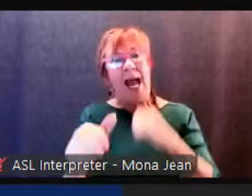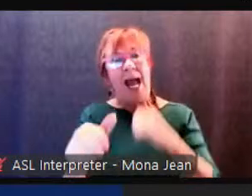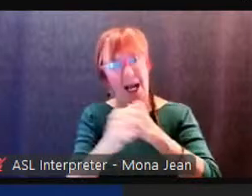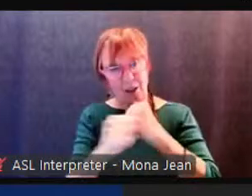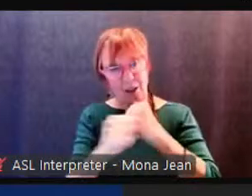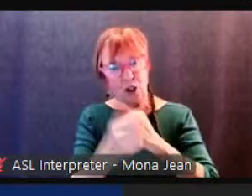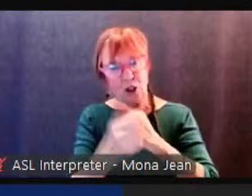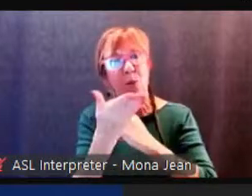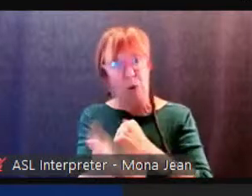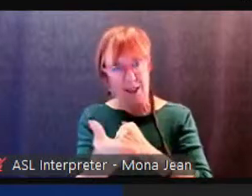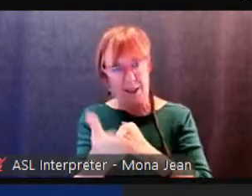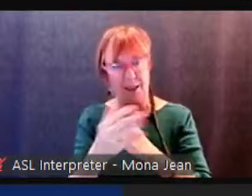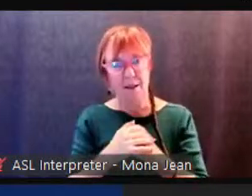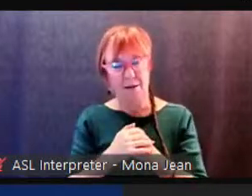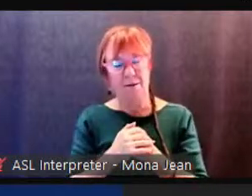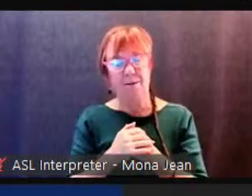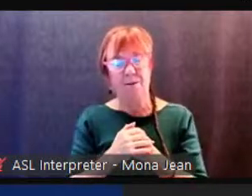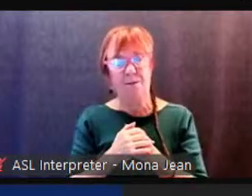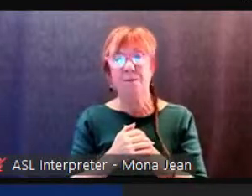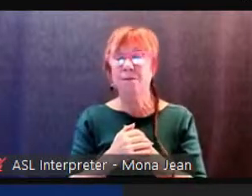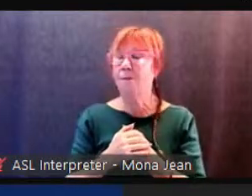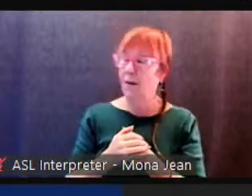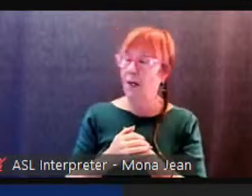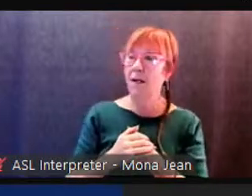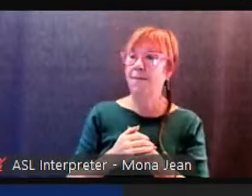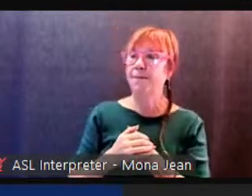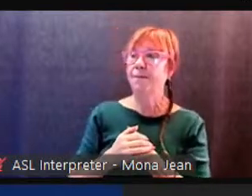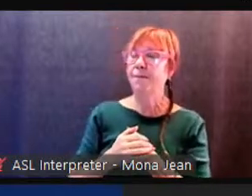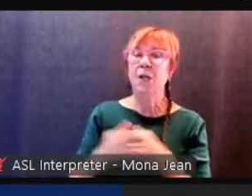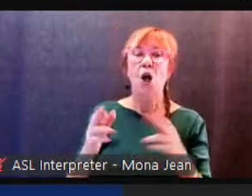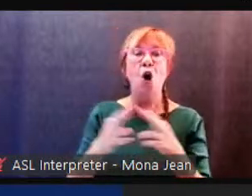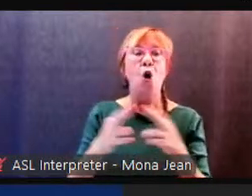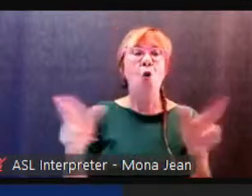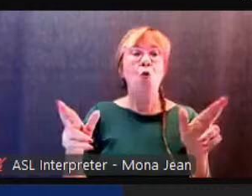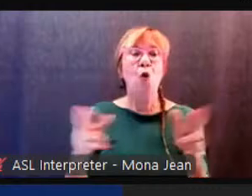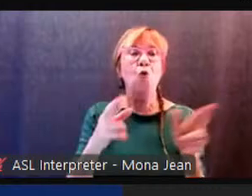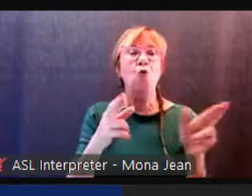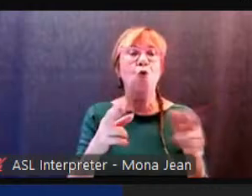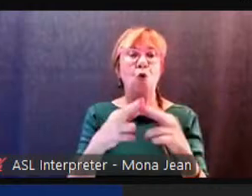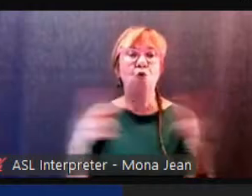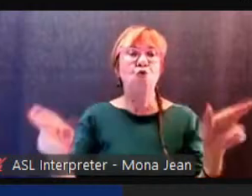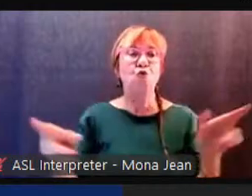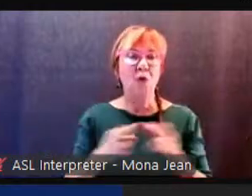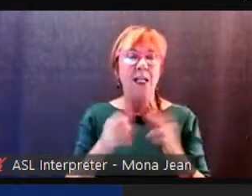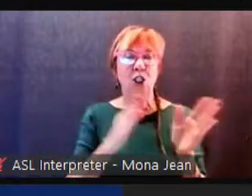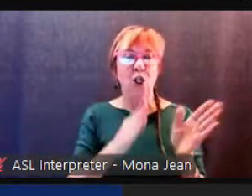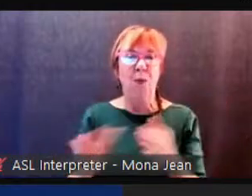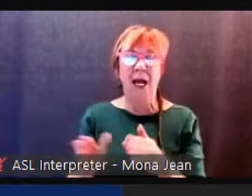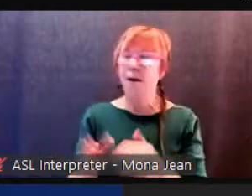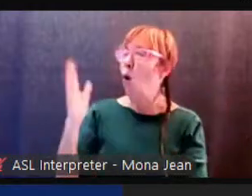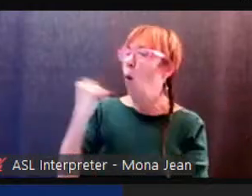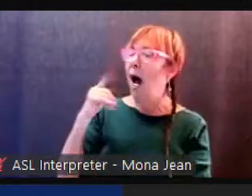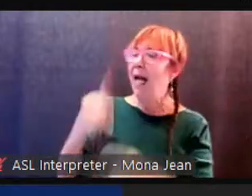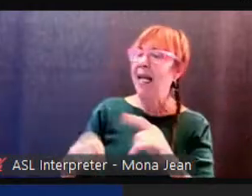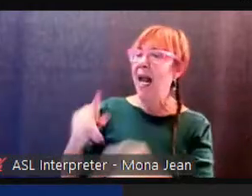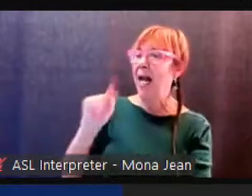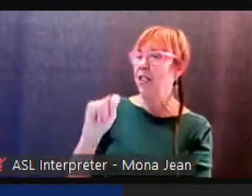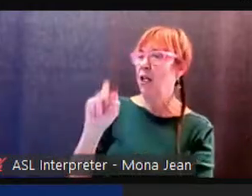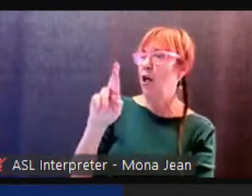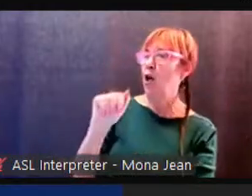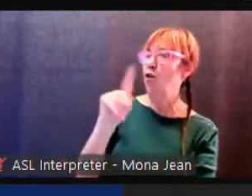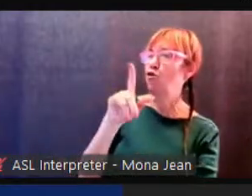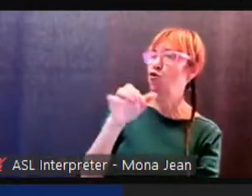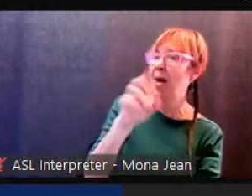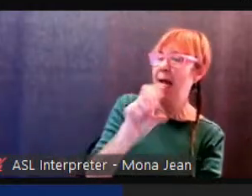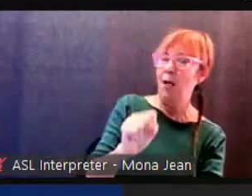Awesome, thank you. And the next one is for regional planning. It says, why can't trailers and RV